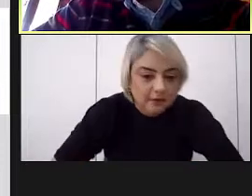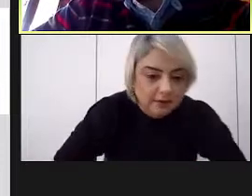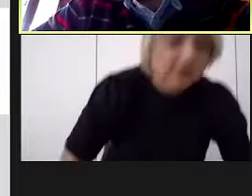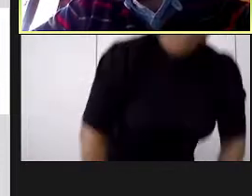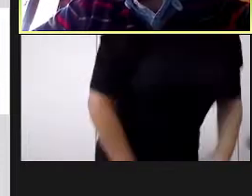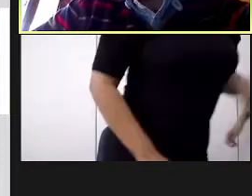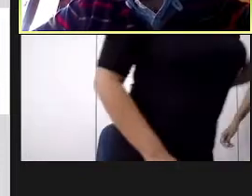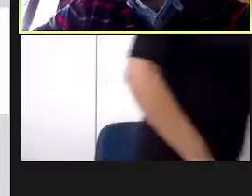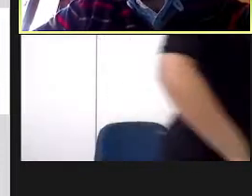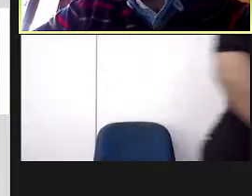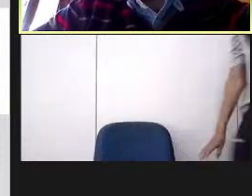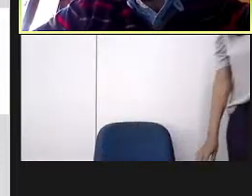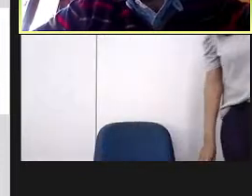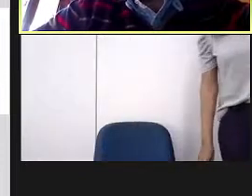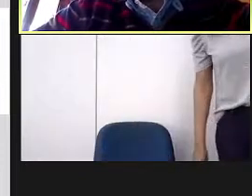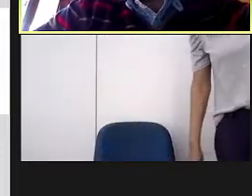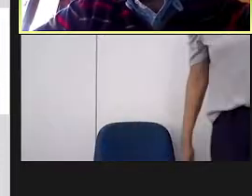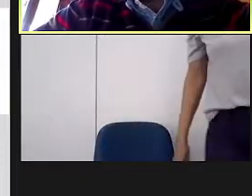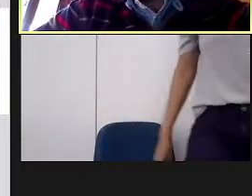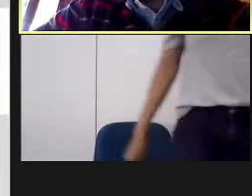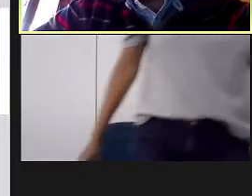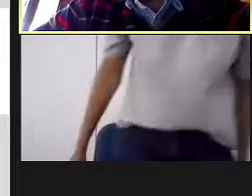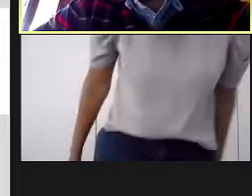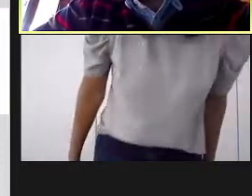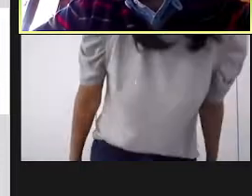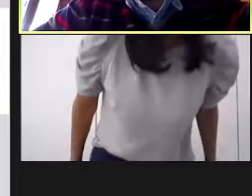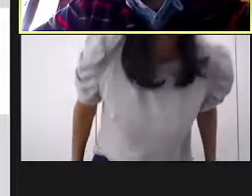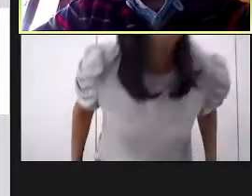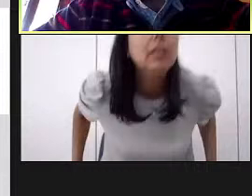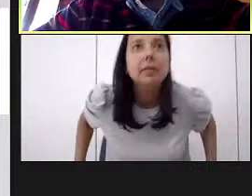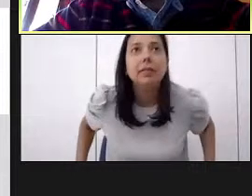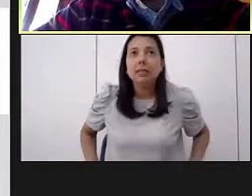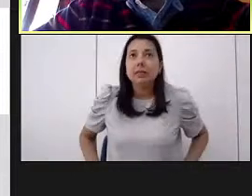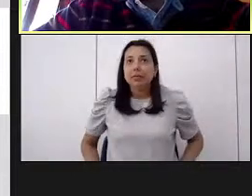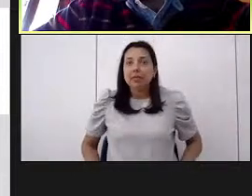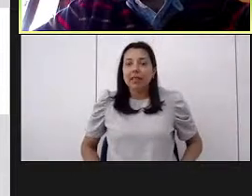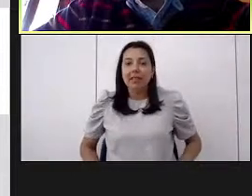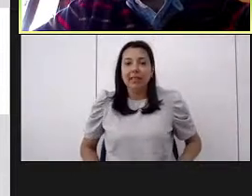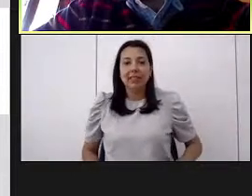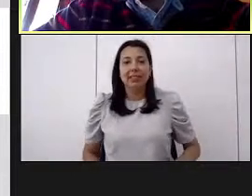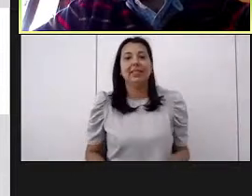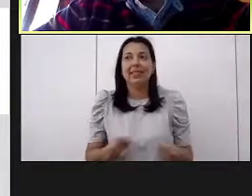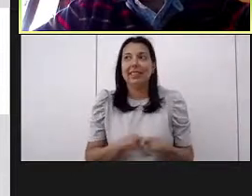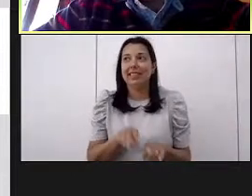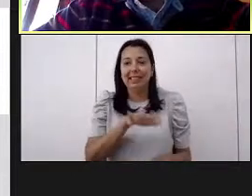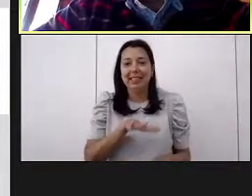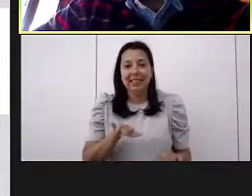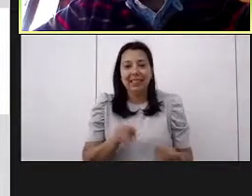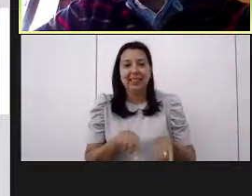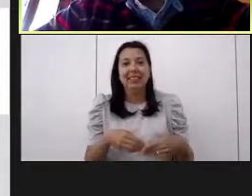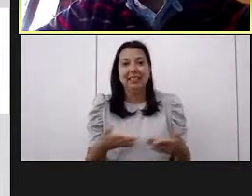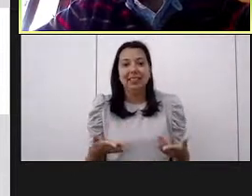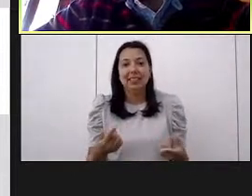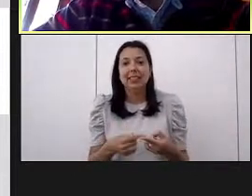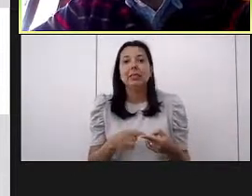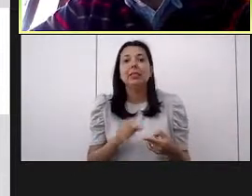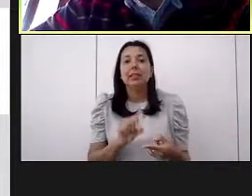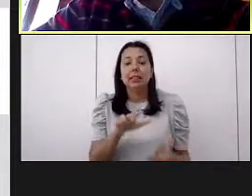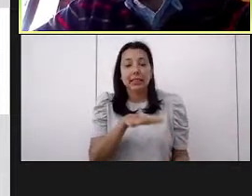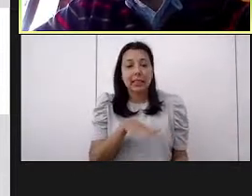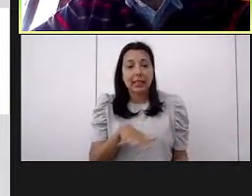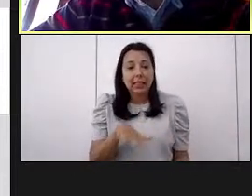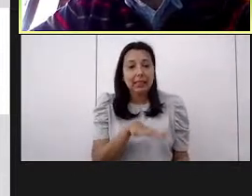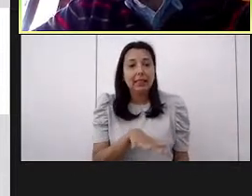to certain categories of population. These rights can take various forms. It can be